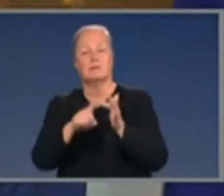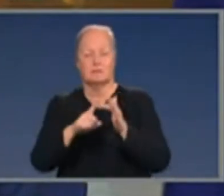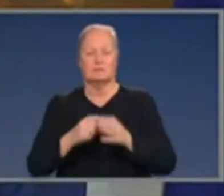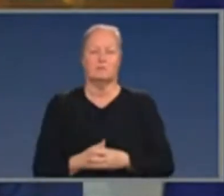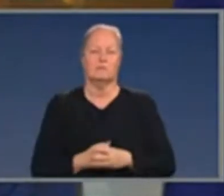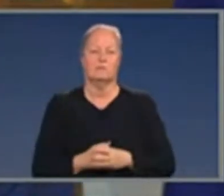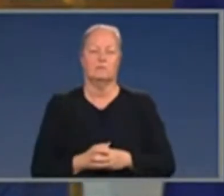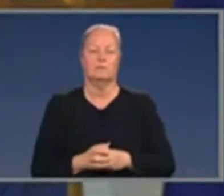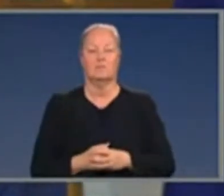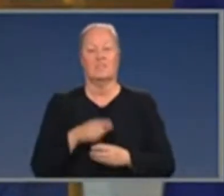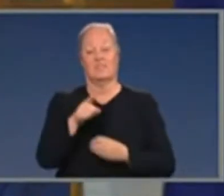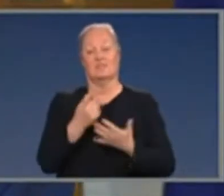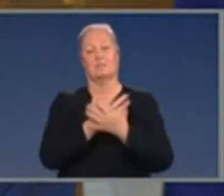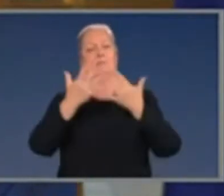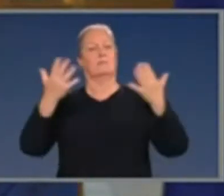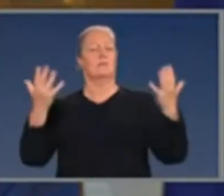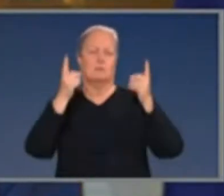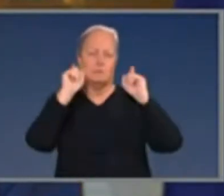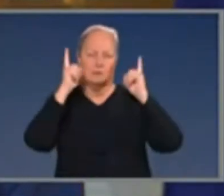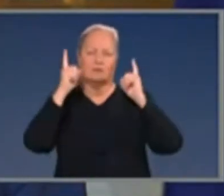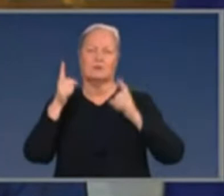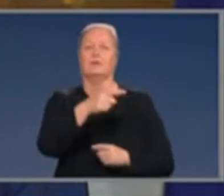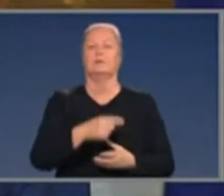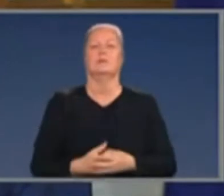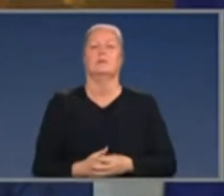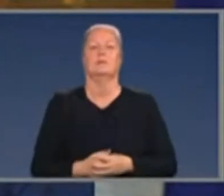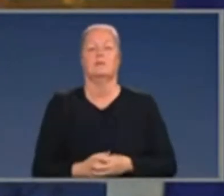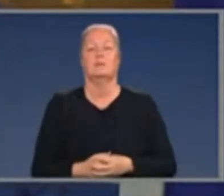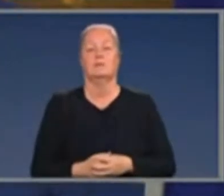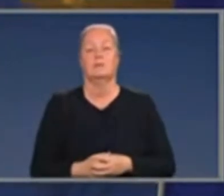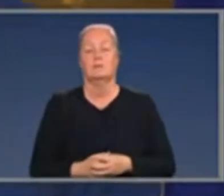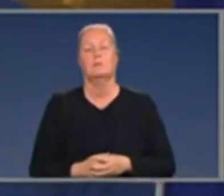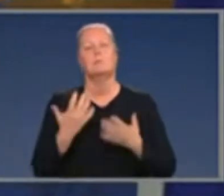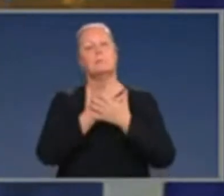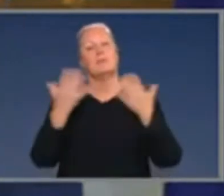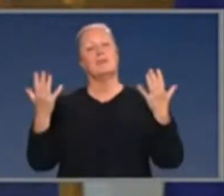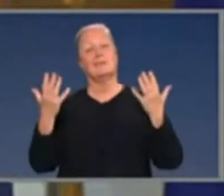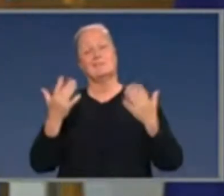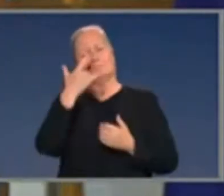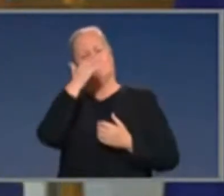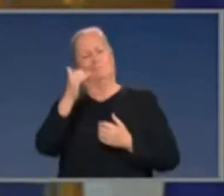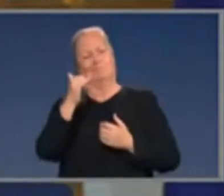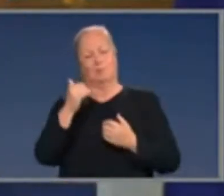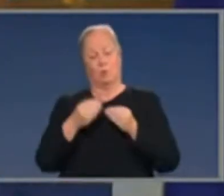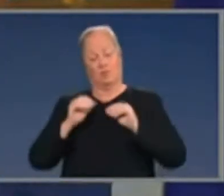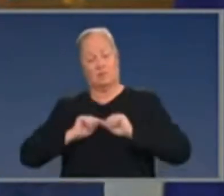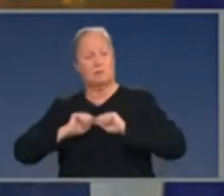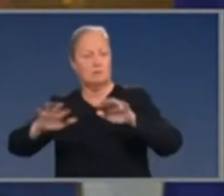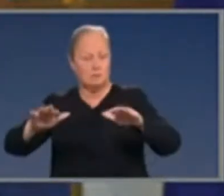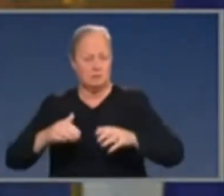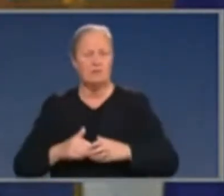one of the most significant factors. The most tragic part of this aged care outbreak is that there have